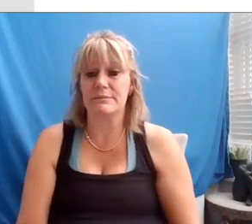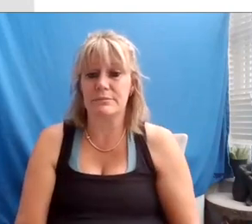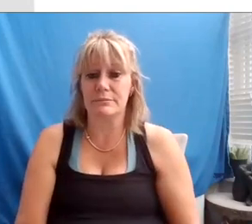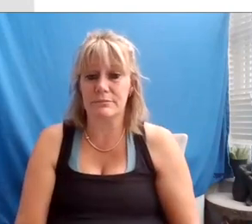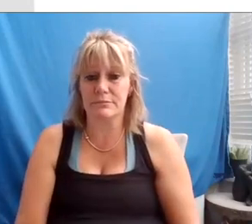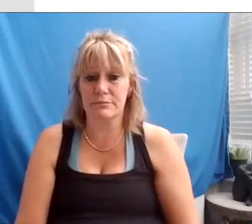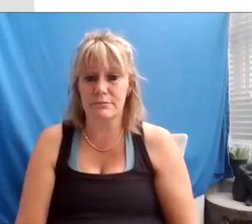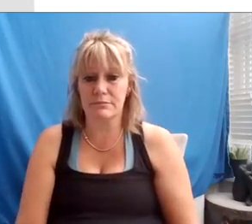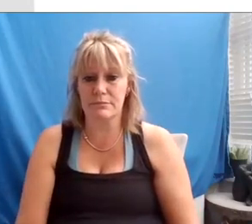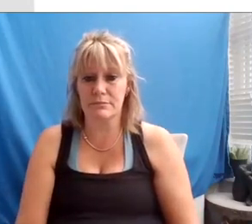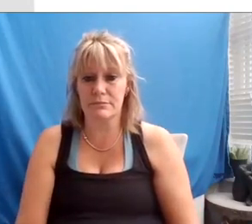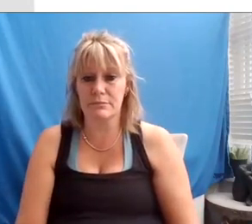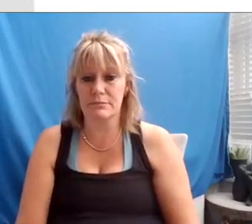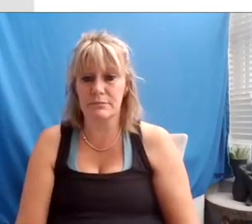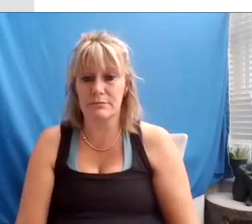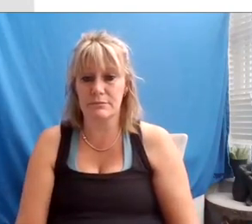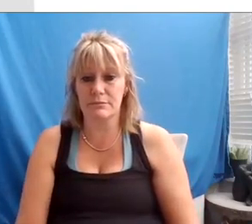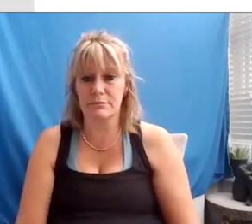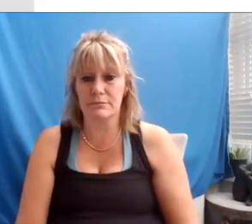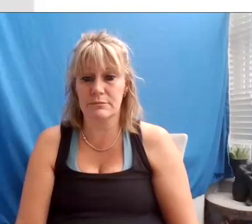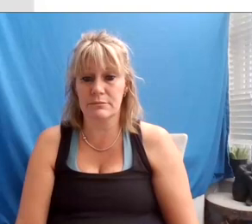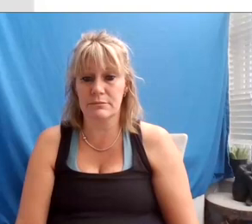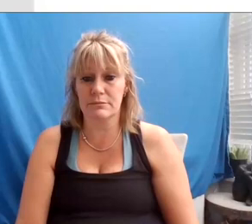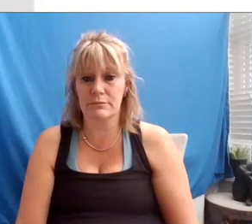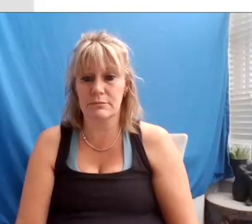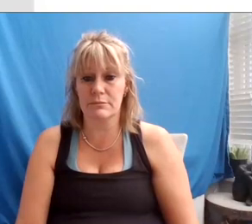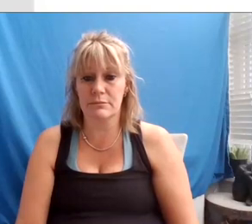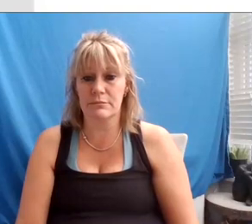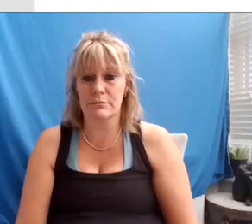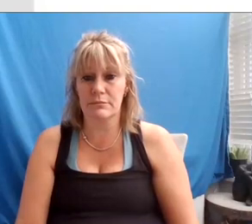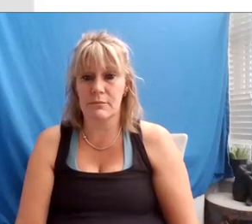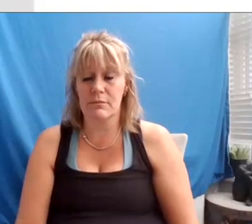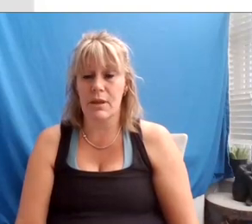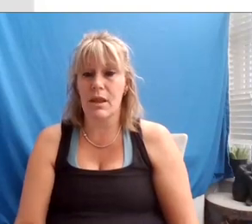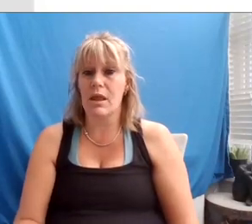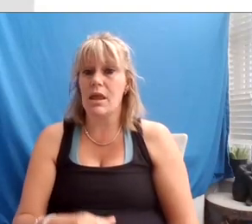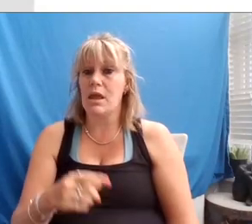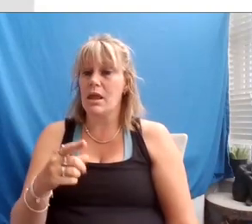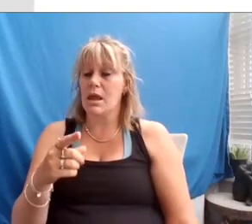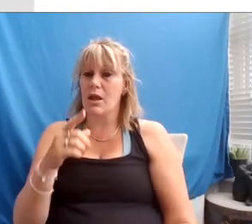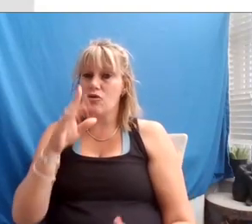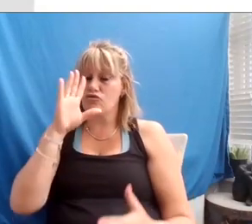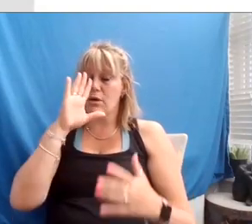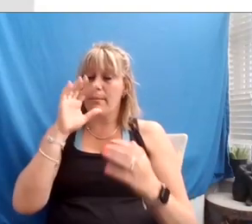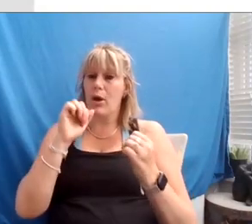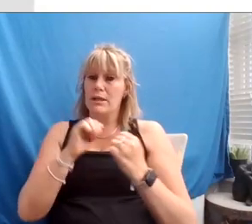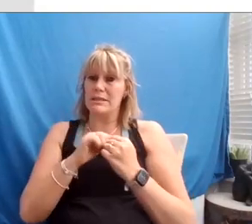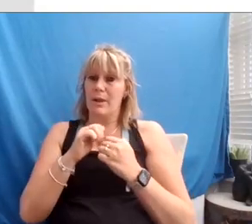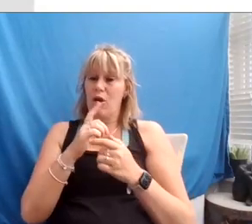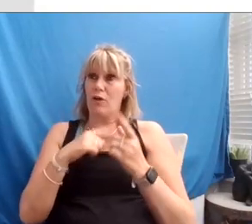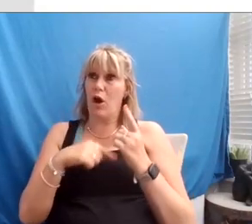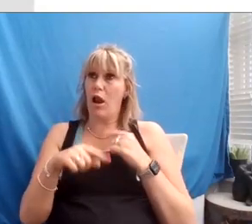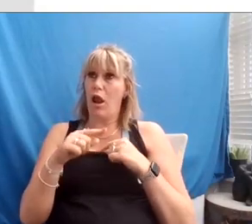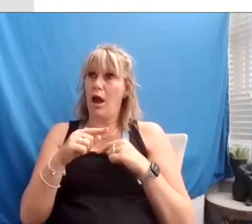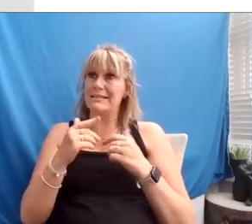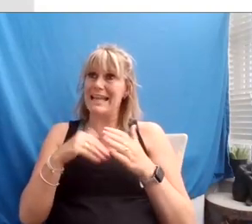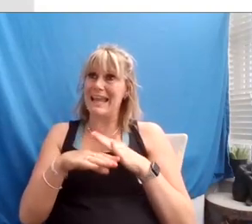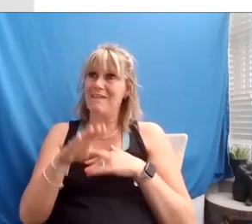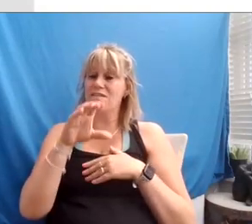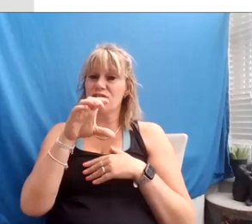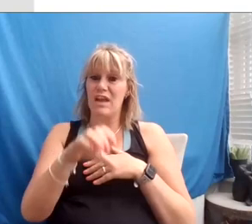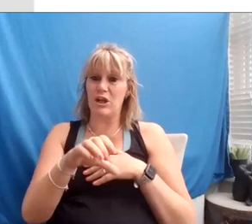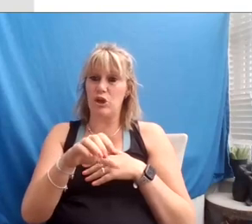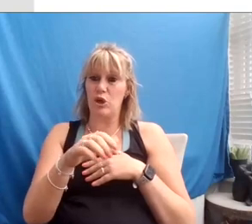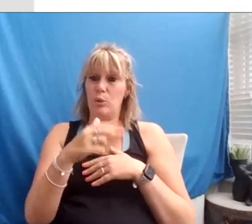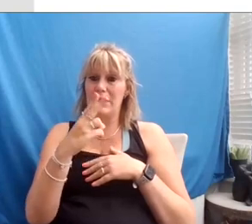it's very different, but it also reminds me that our last in-venue exhibition in 2019 had a